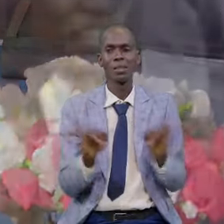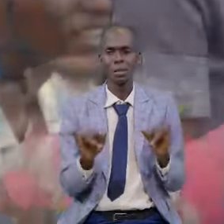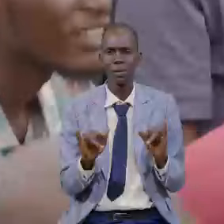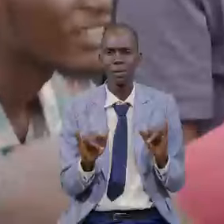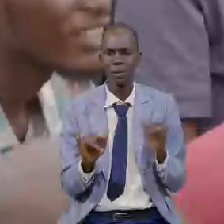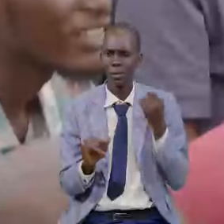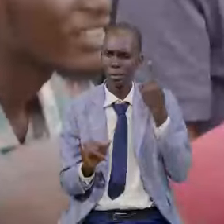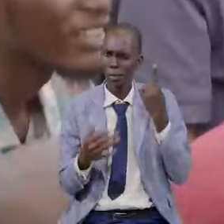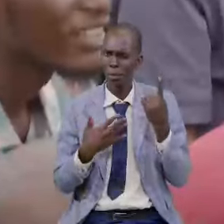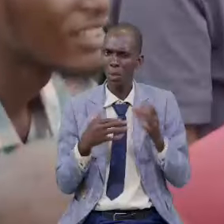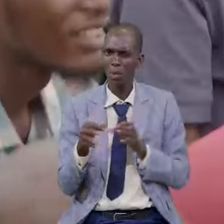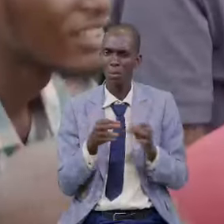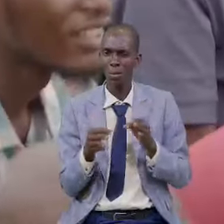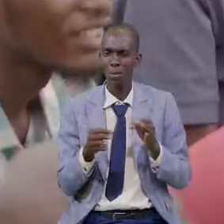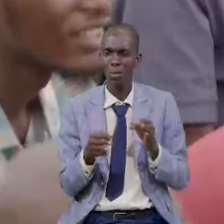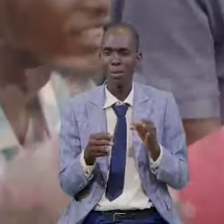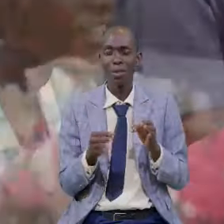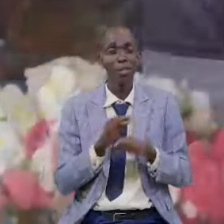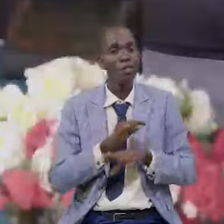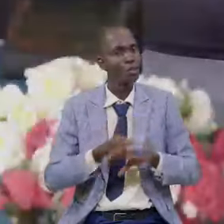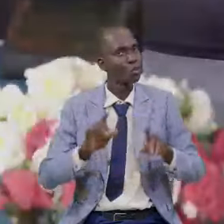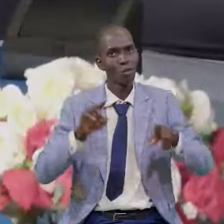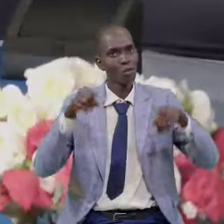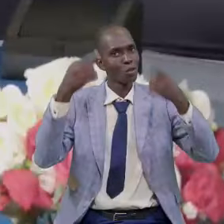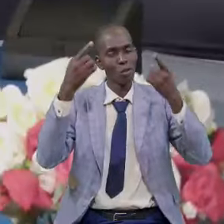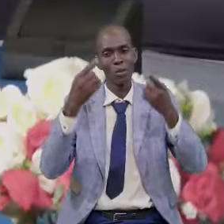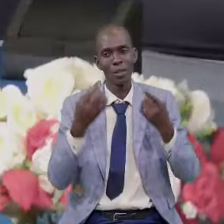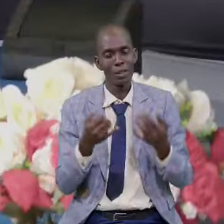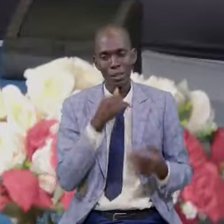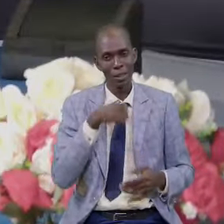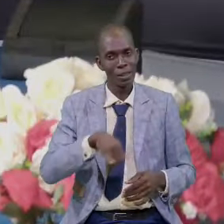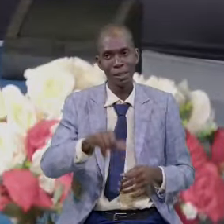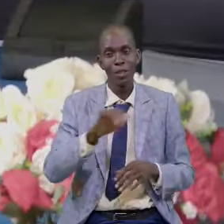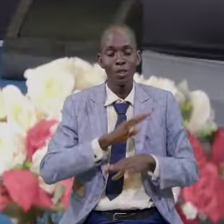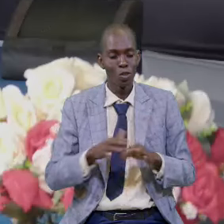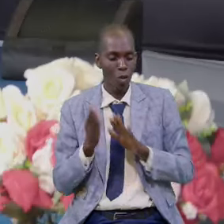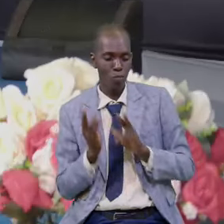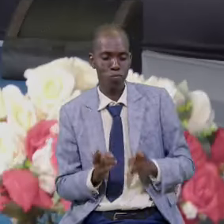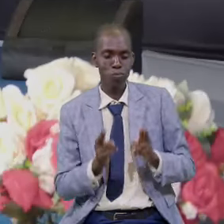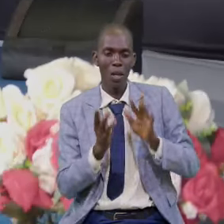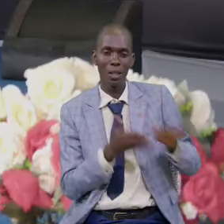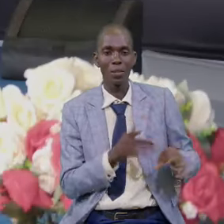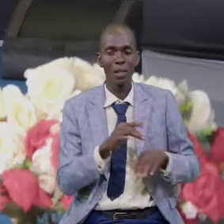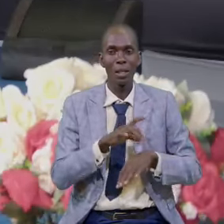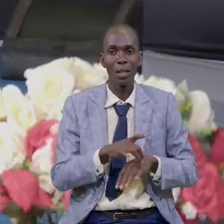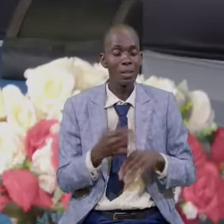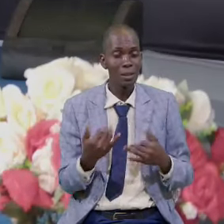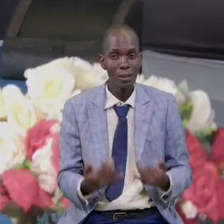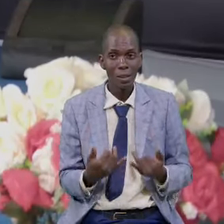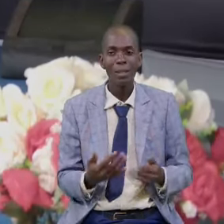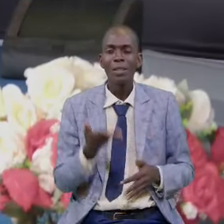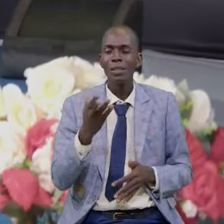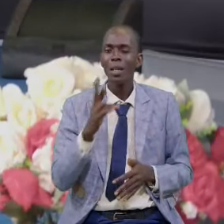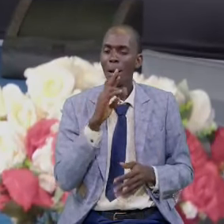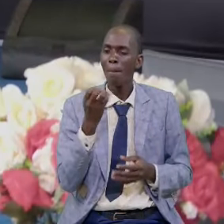there? Don't go yet. Don't leave the earth yet. There is a seed you still need to plant